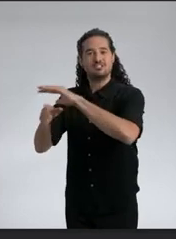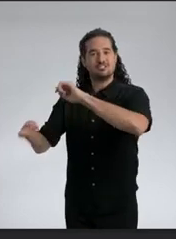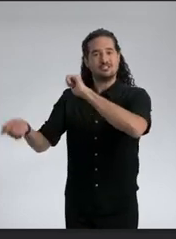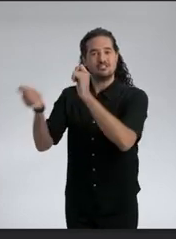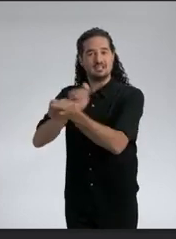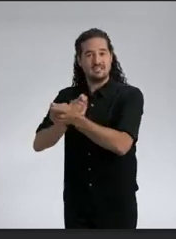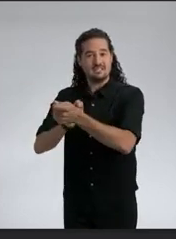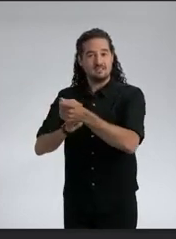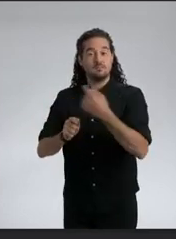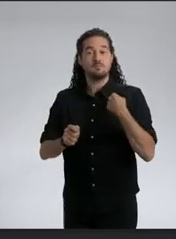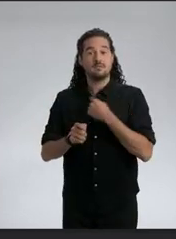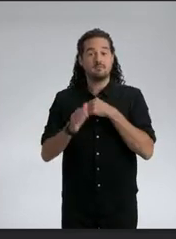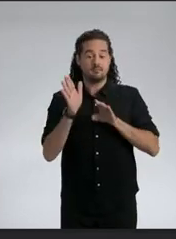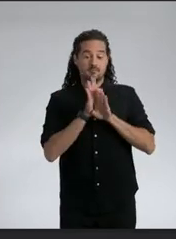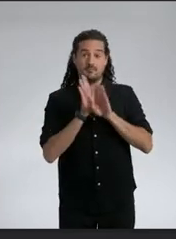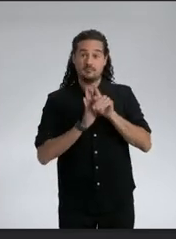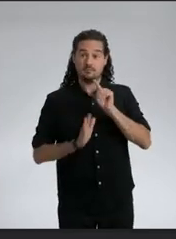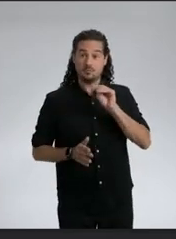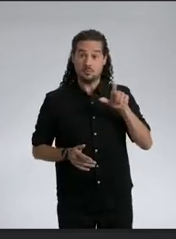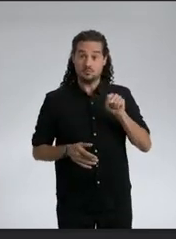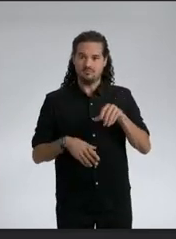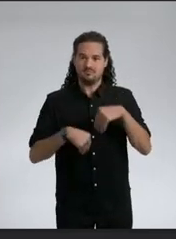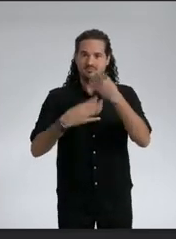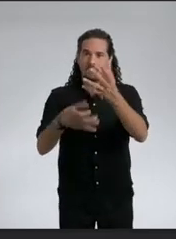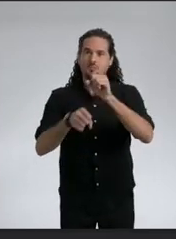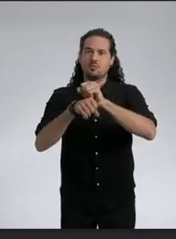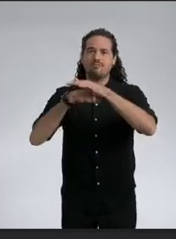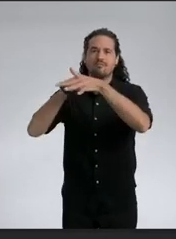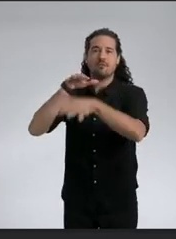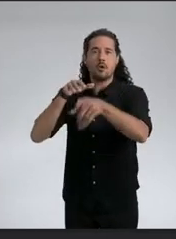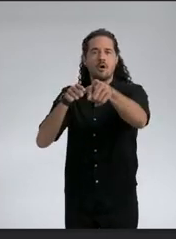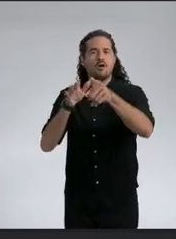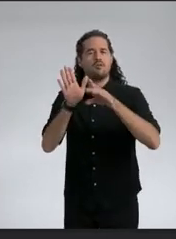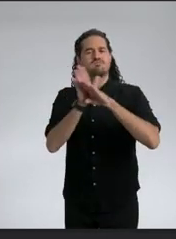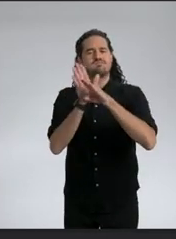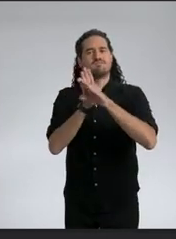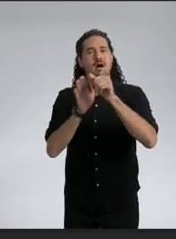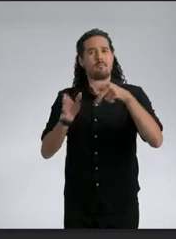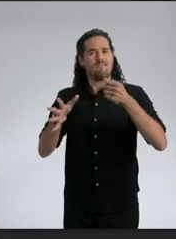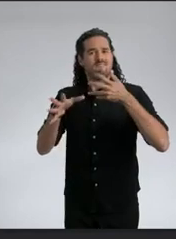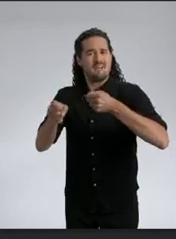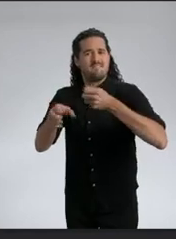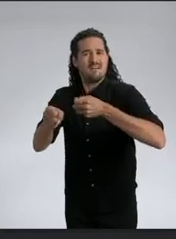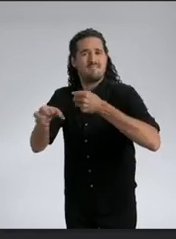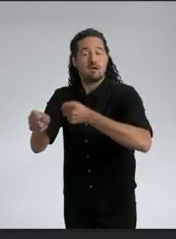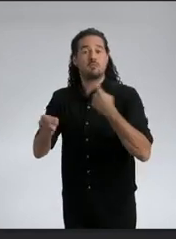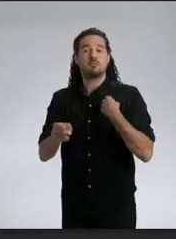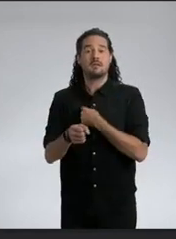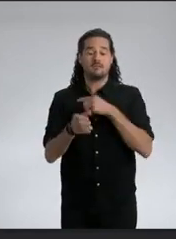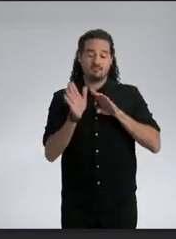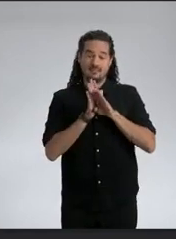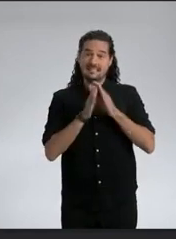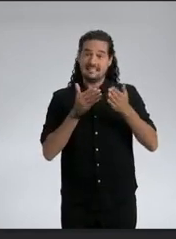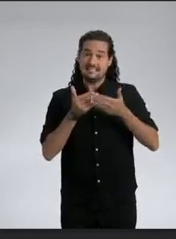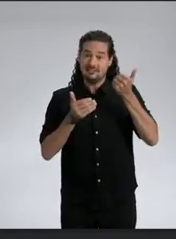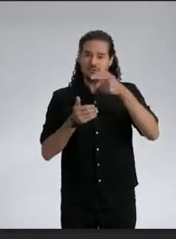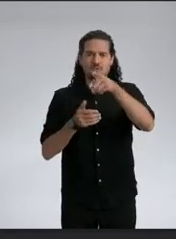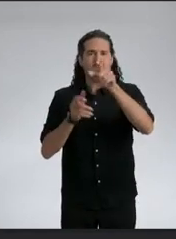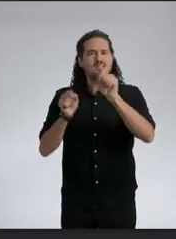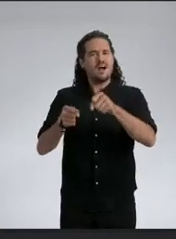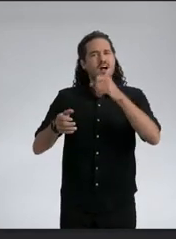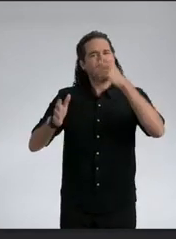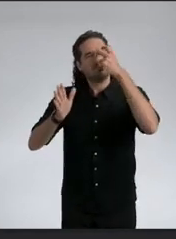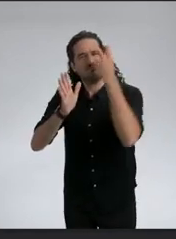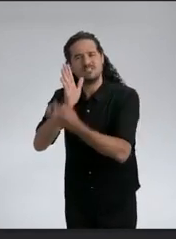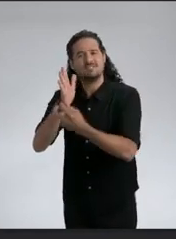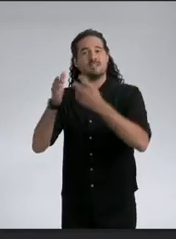your workflow and make it easier to build great apps faster. We've made it easier to build immersive content, games, and tools for professional